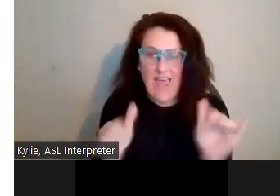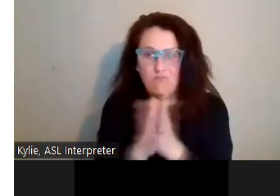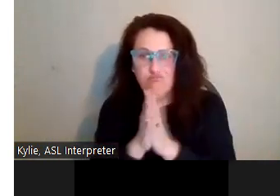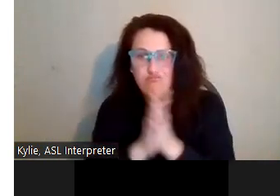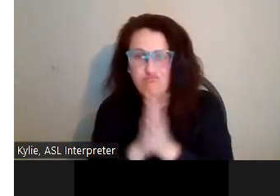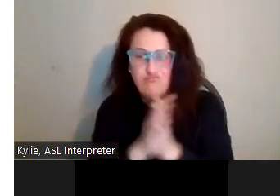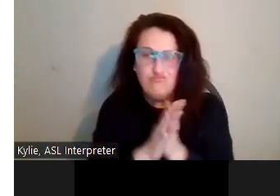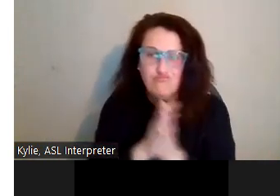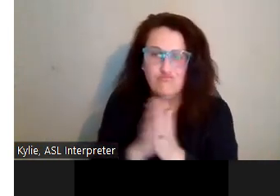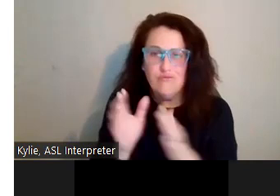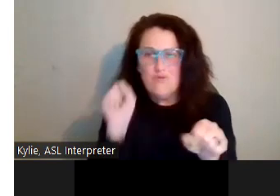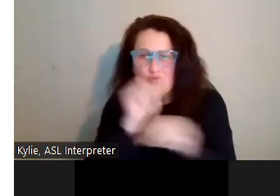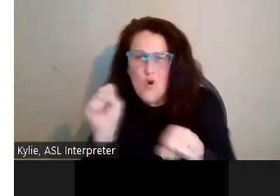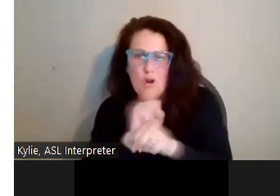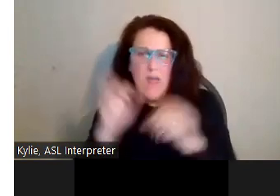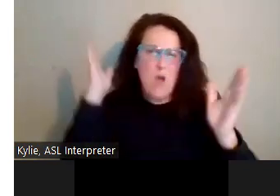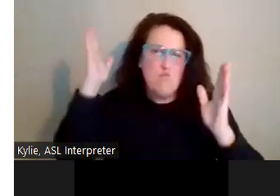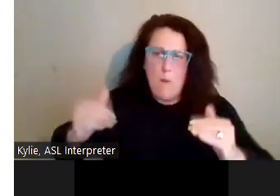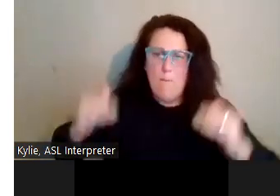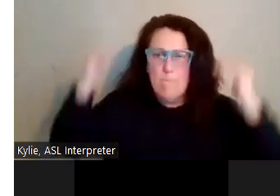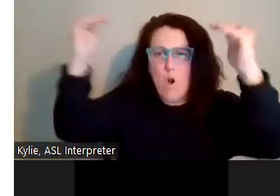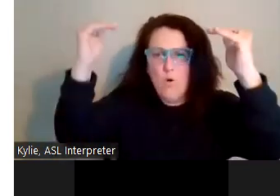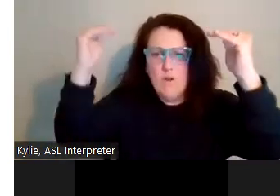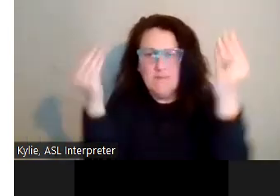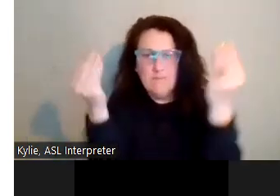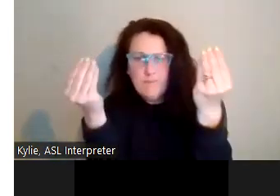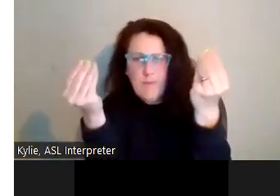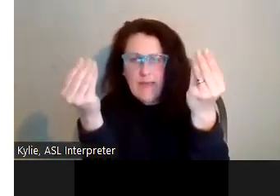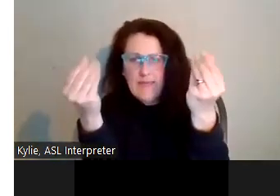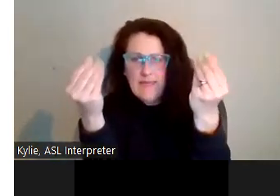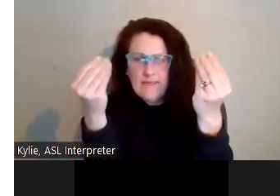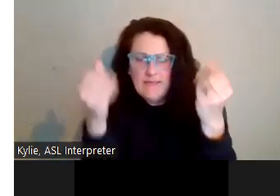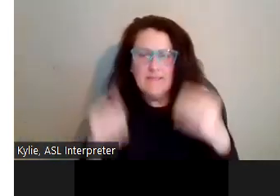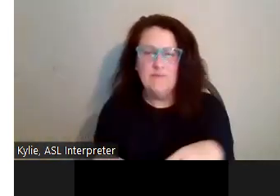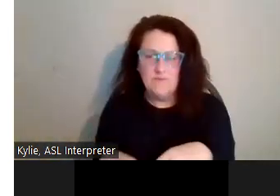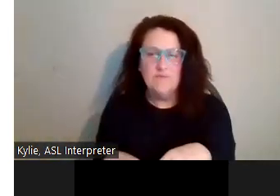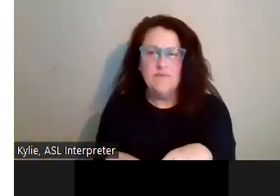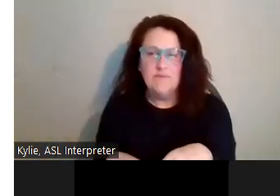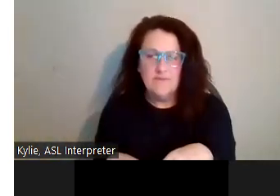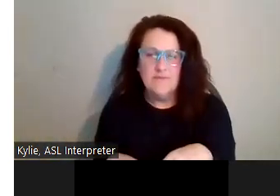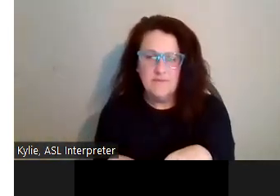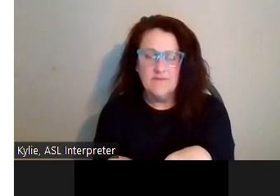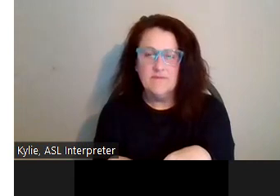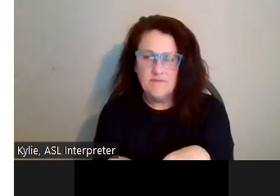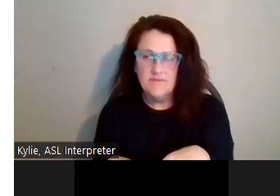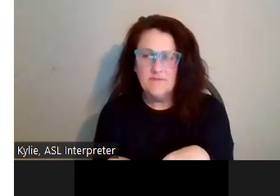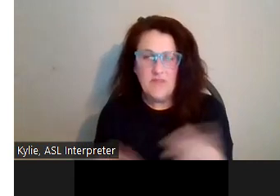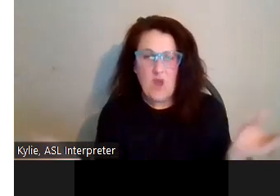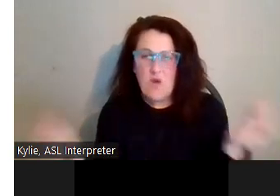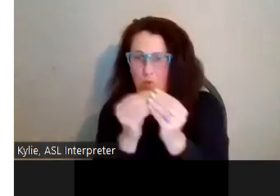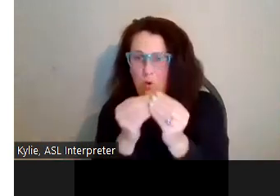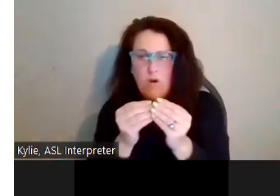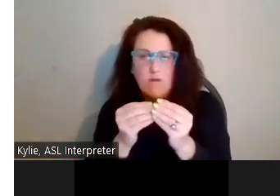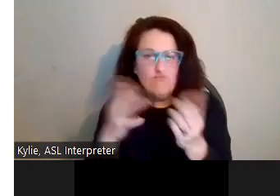stay, you could be promoted. If you're promoted, you could make more money. You could get more